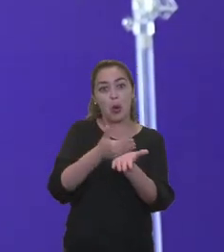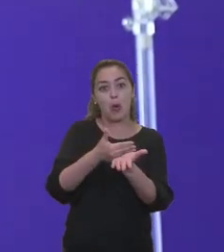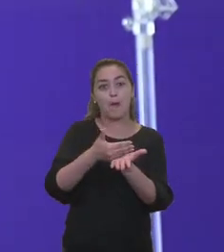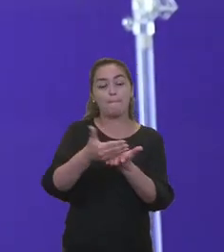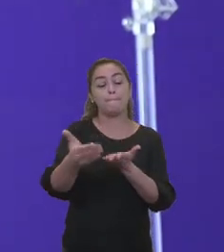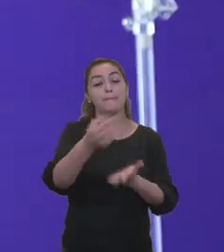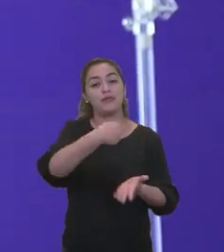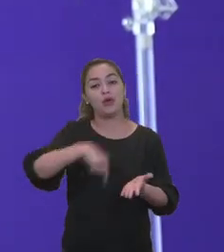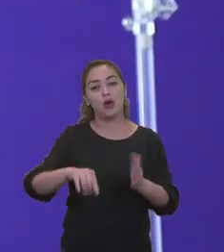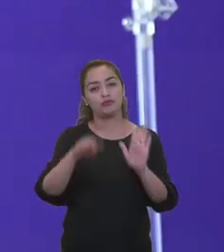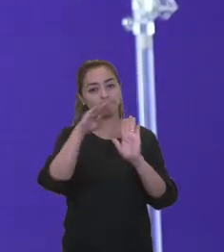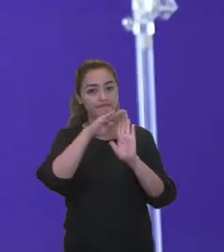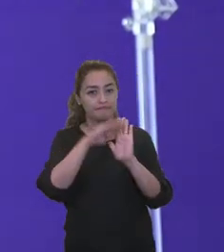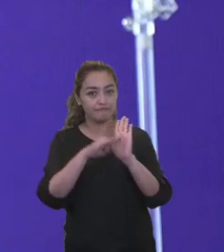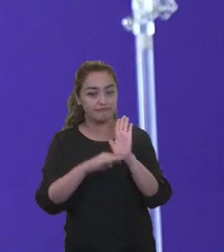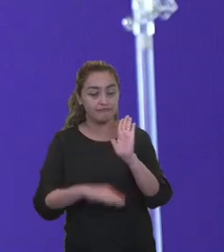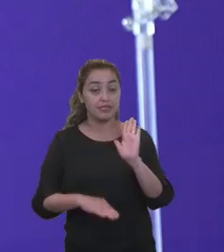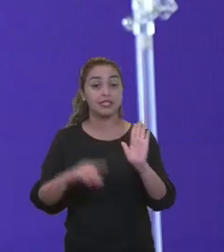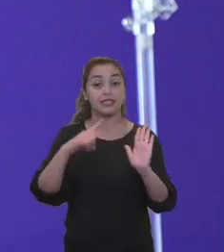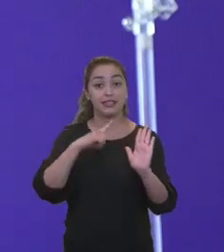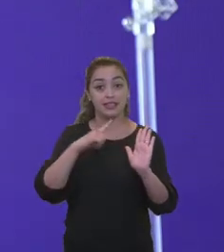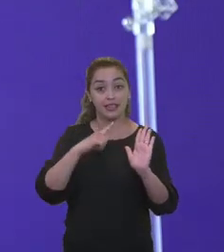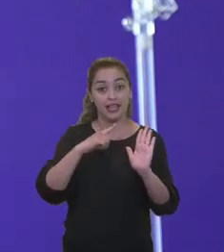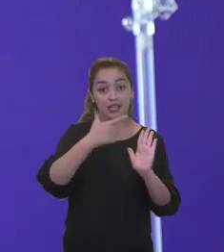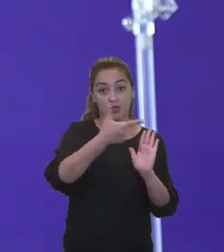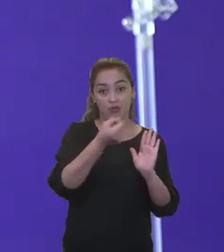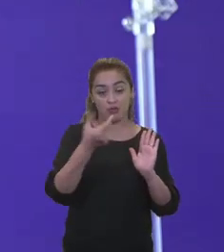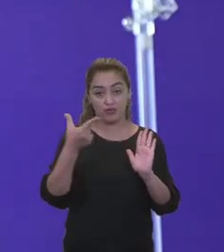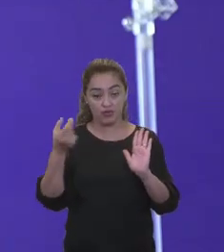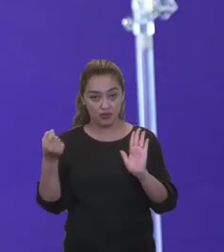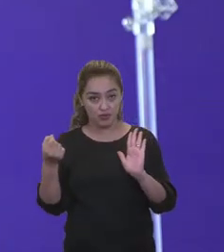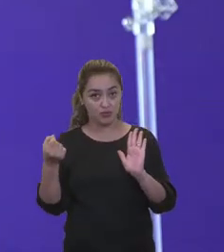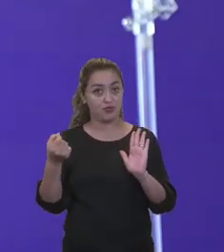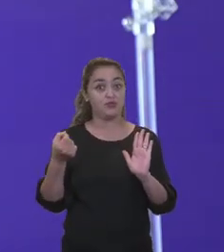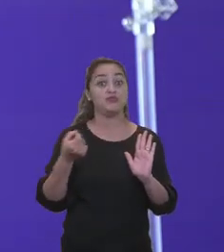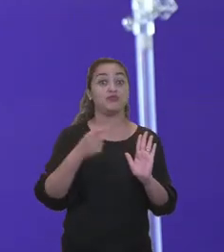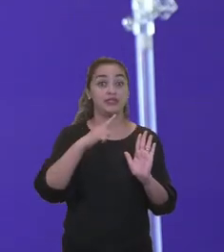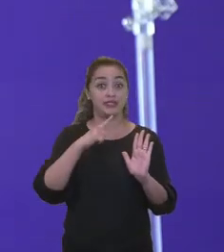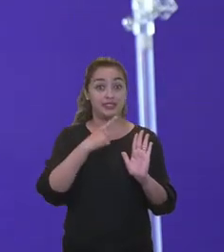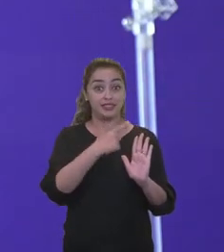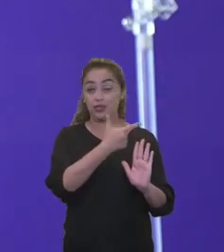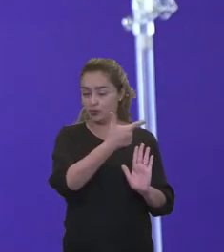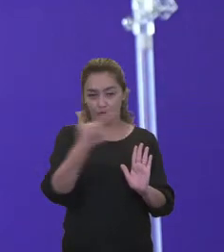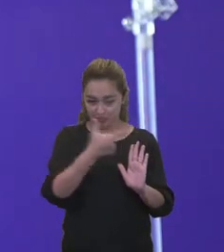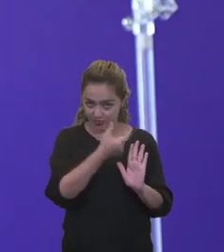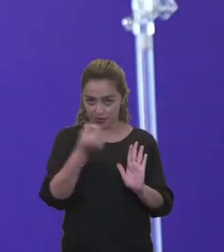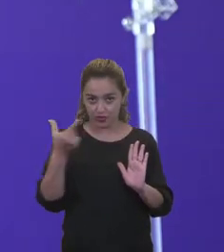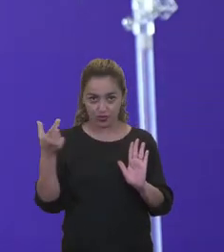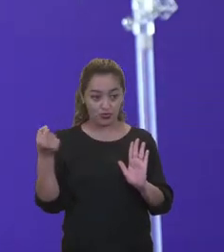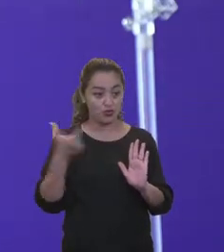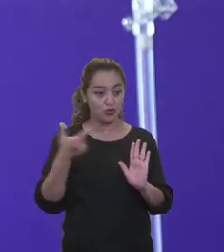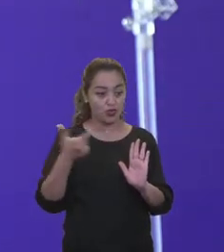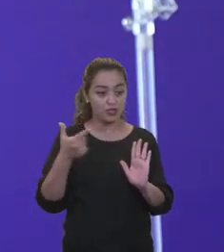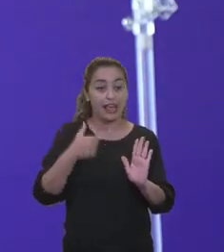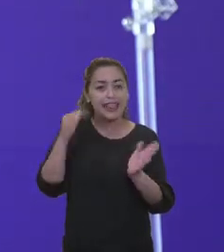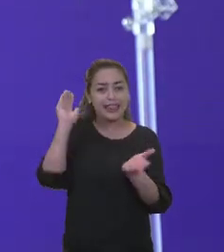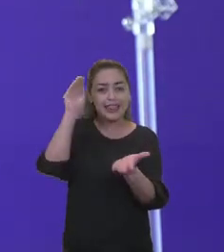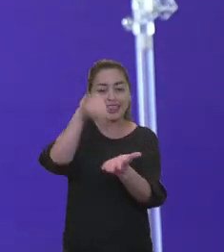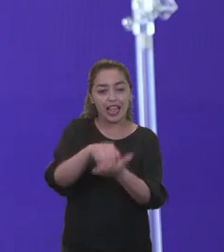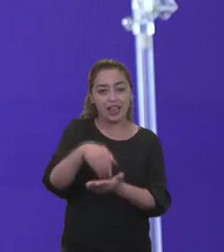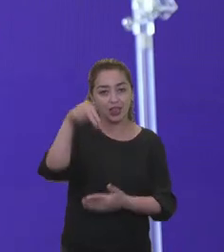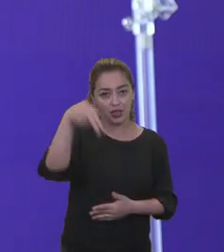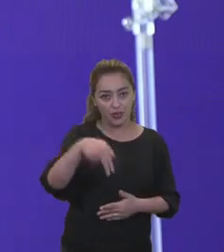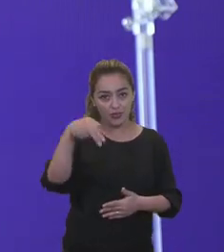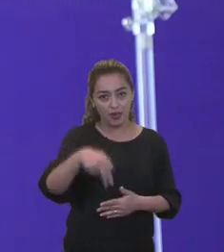our opening event and the program of TIM Talks 2022 has actions which will go until the end of November, but I will